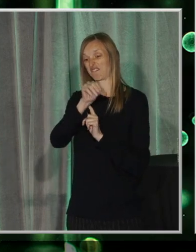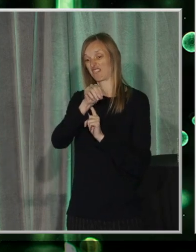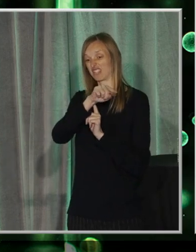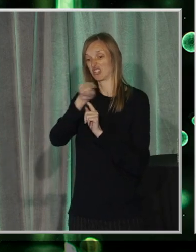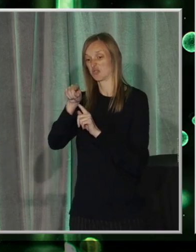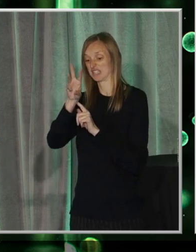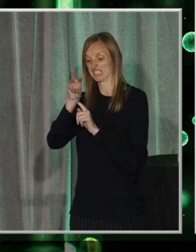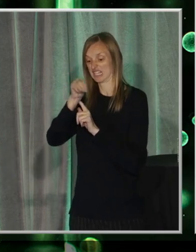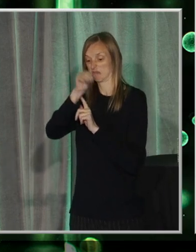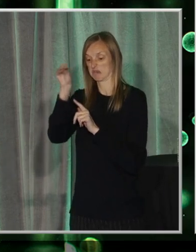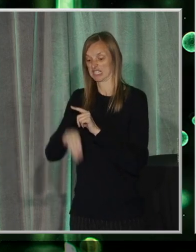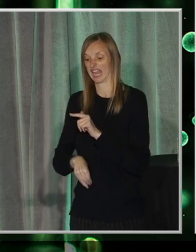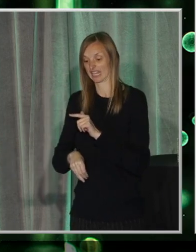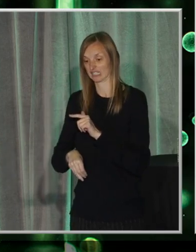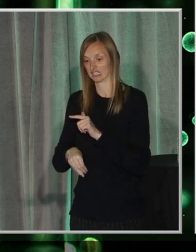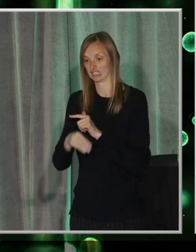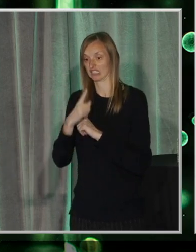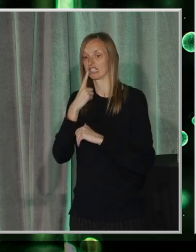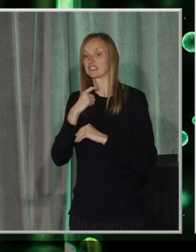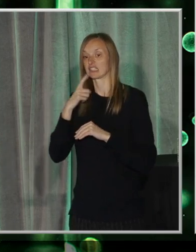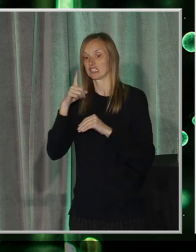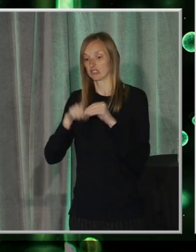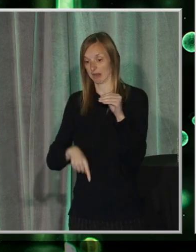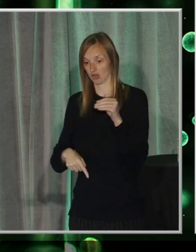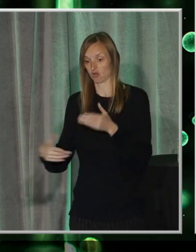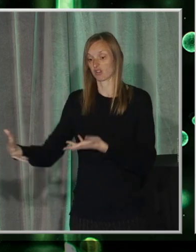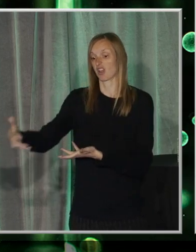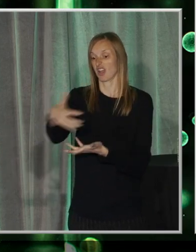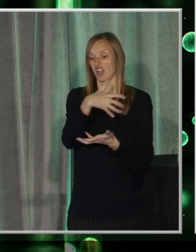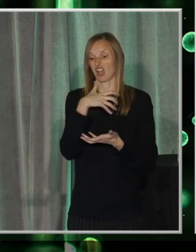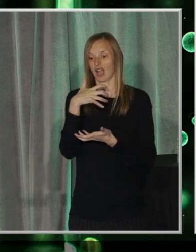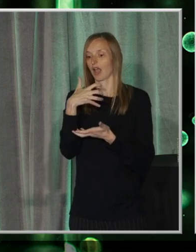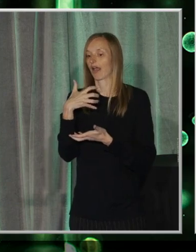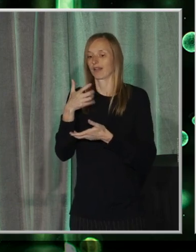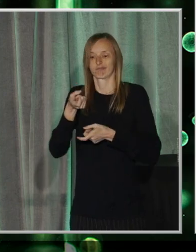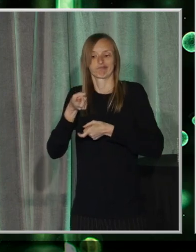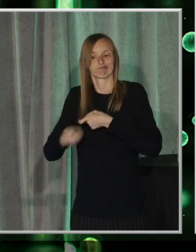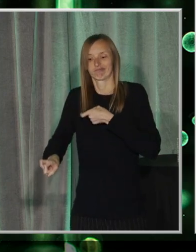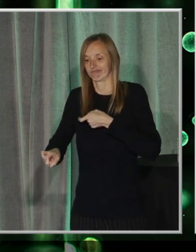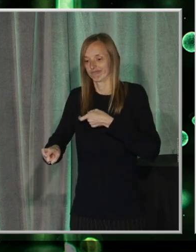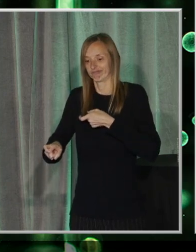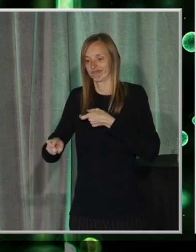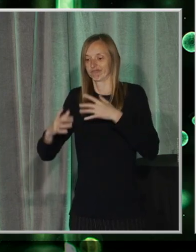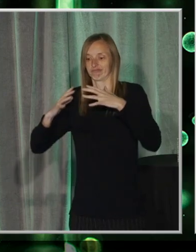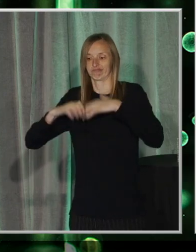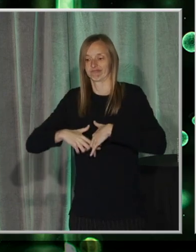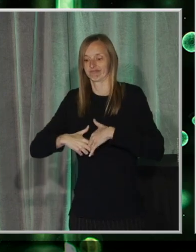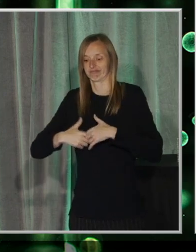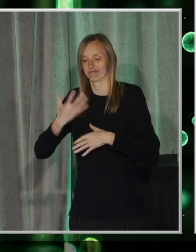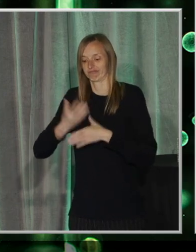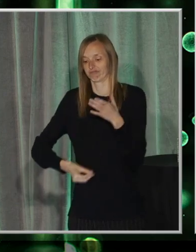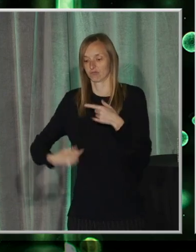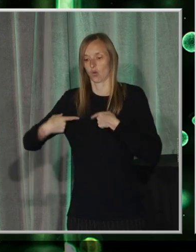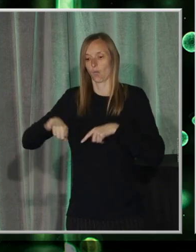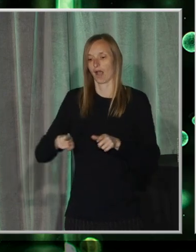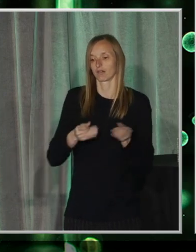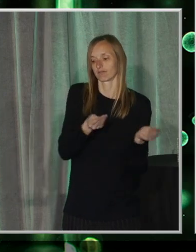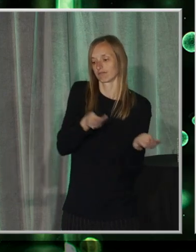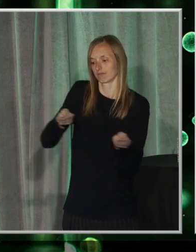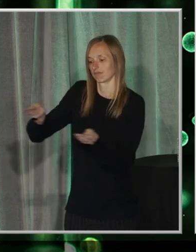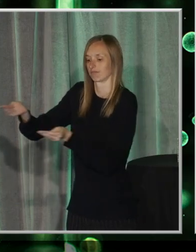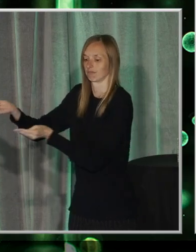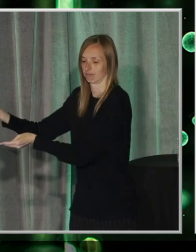to 60% of their production are being lost along the value chain, which is this big